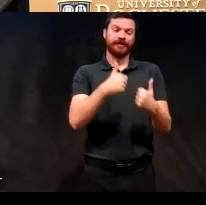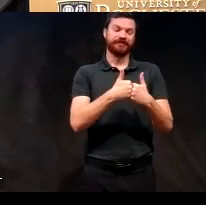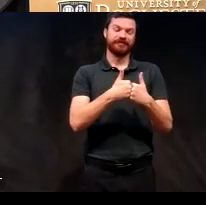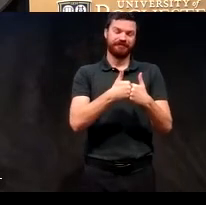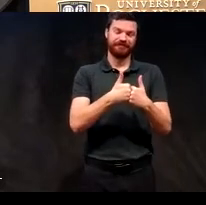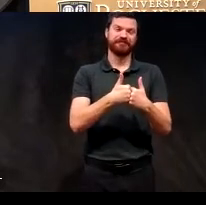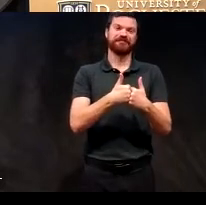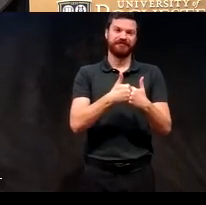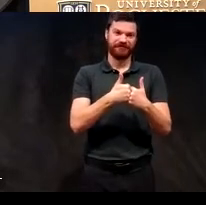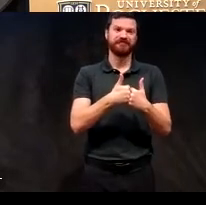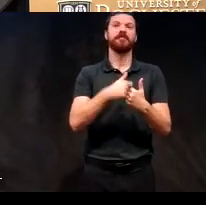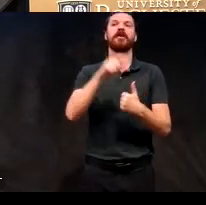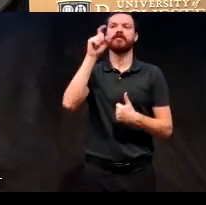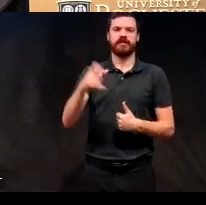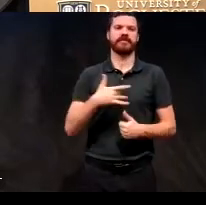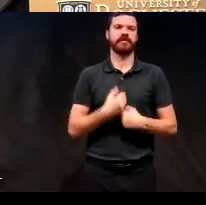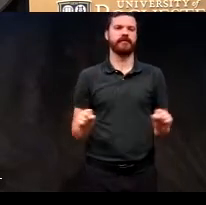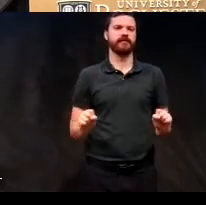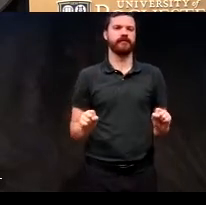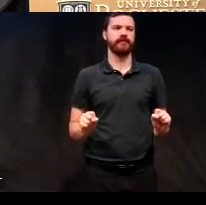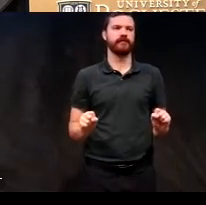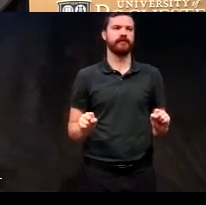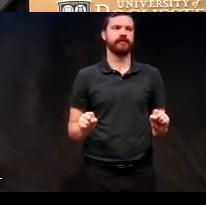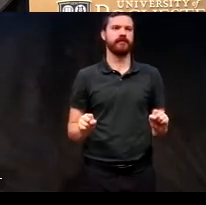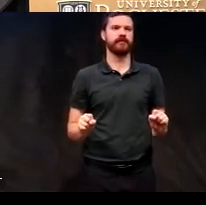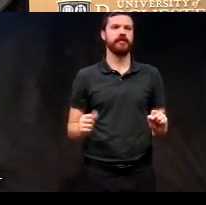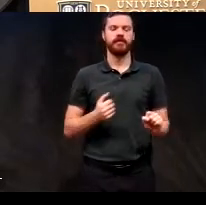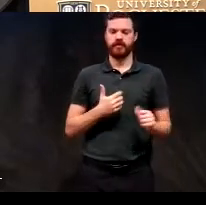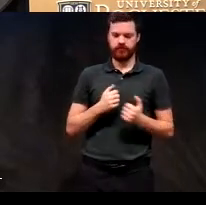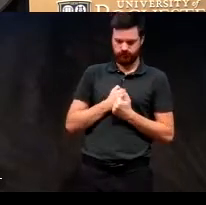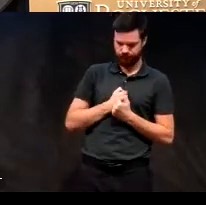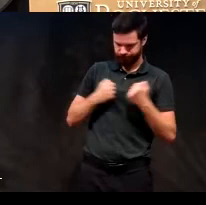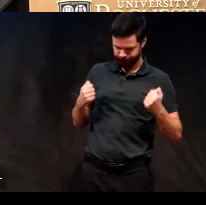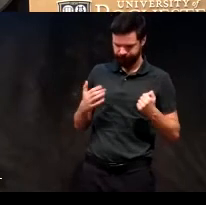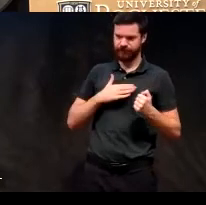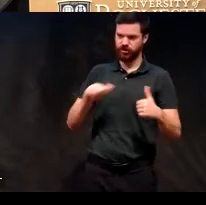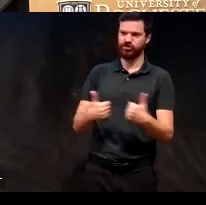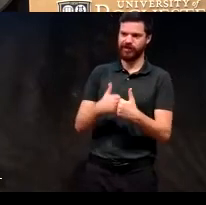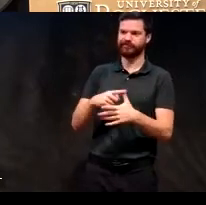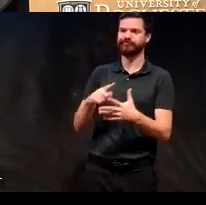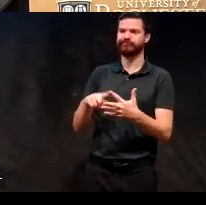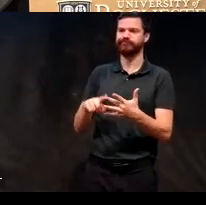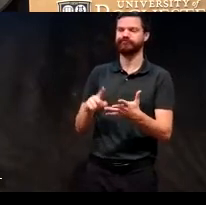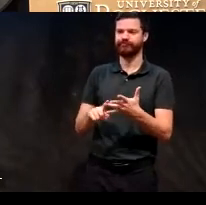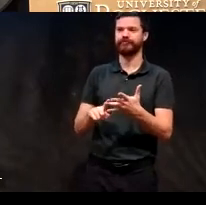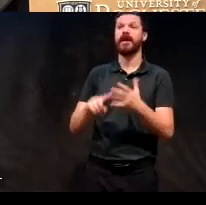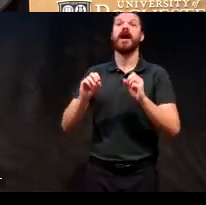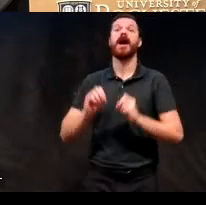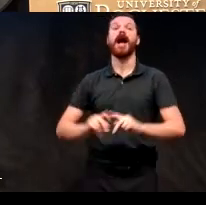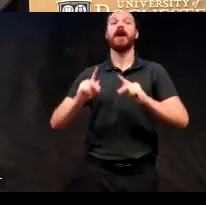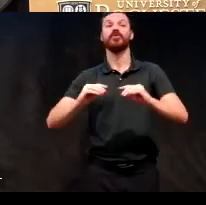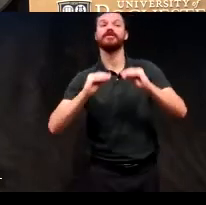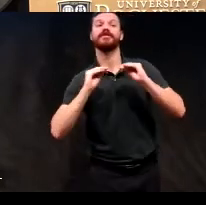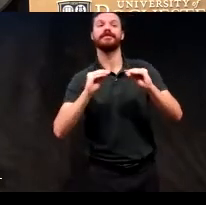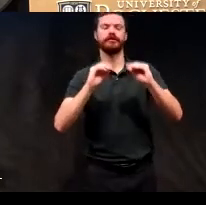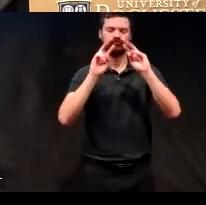do need people to feel safe so that they can discuss some of their challenges. And it's an opportunity to teach reflective